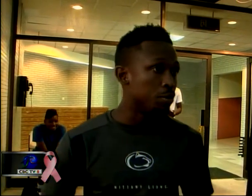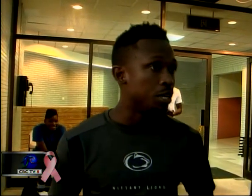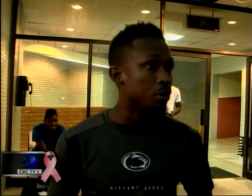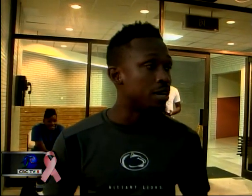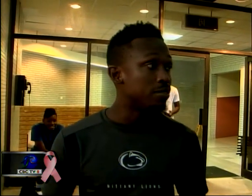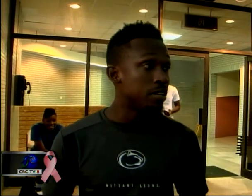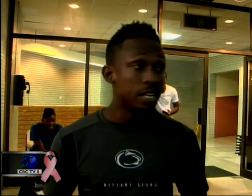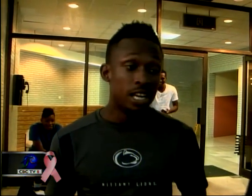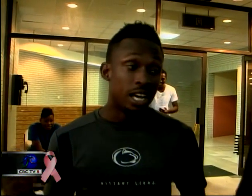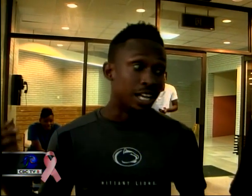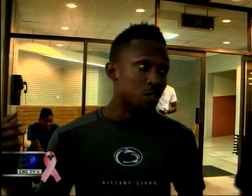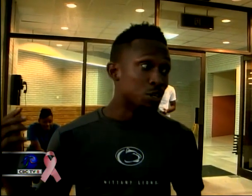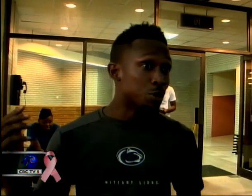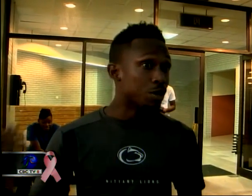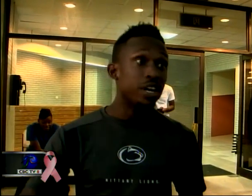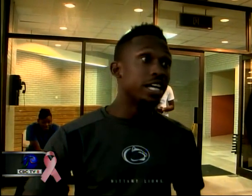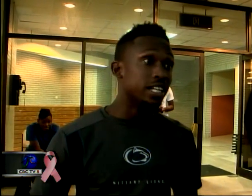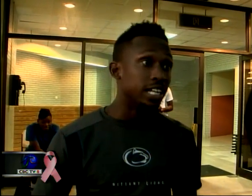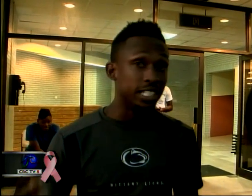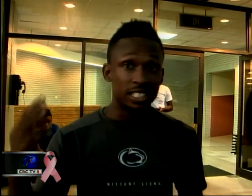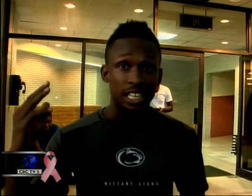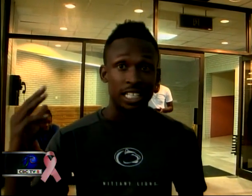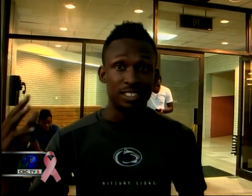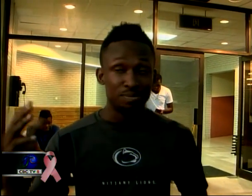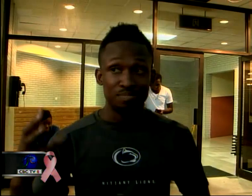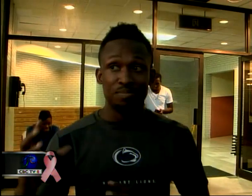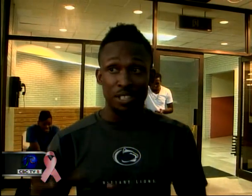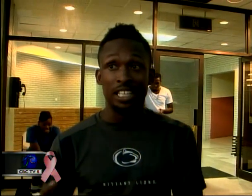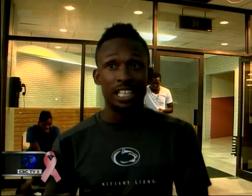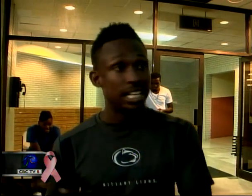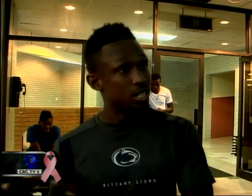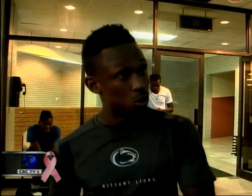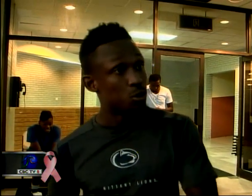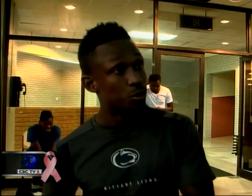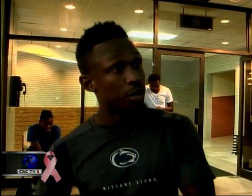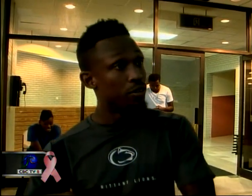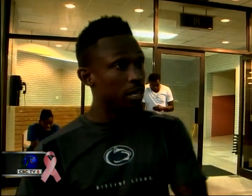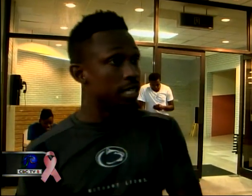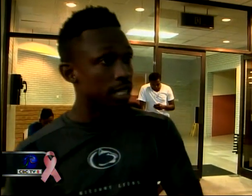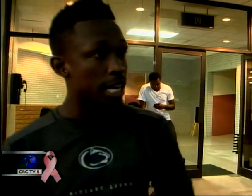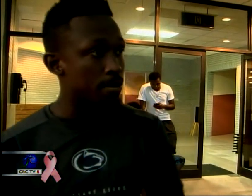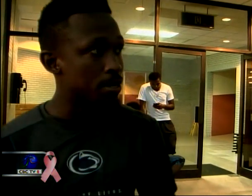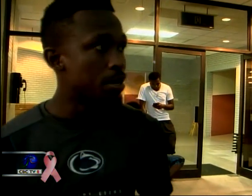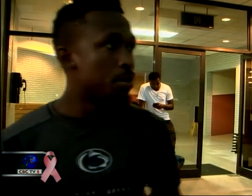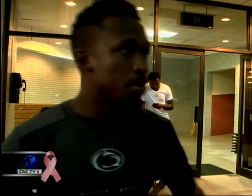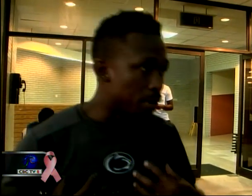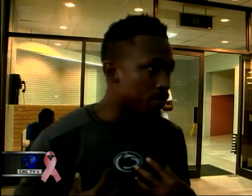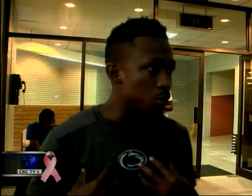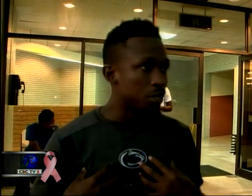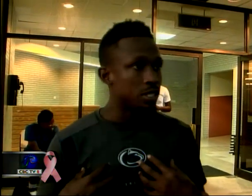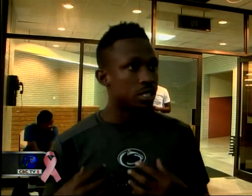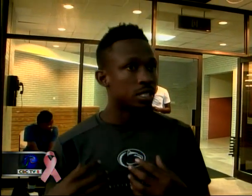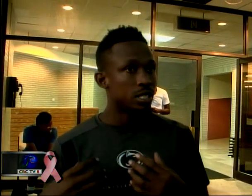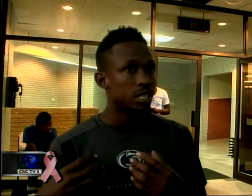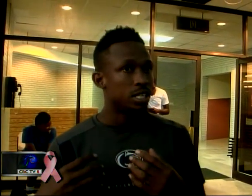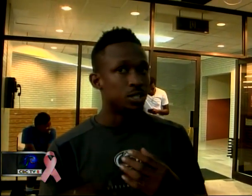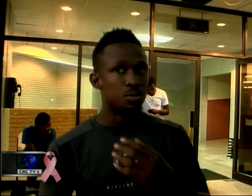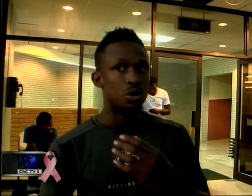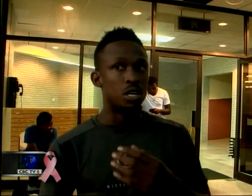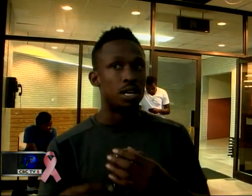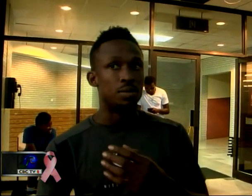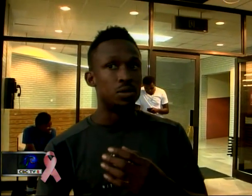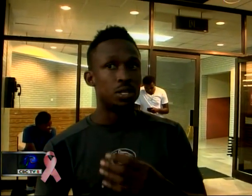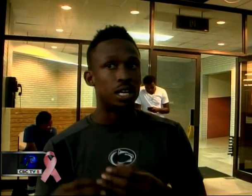Facebook, social media or whatever. And those were great. Like, I think that those were really good camps. But my focus